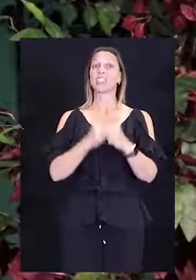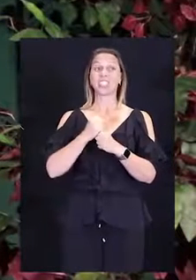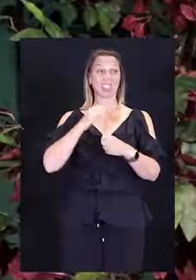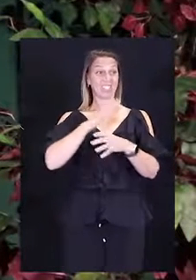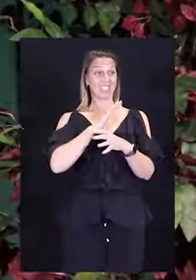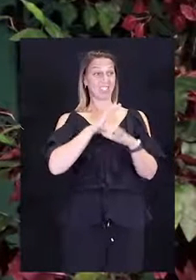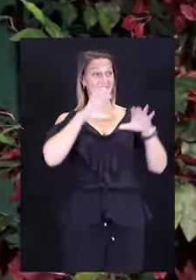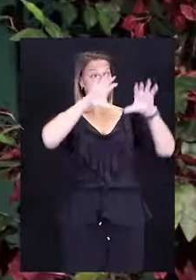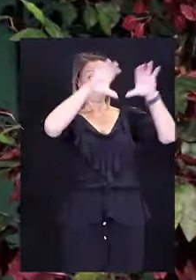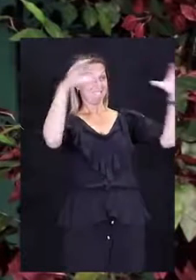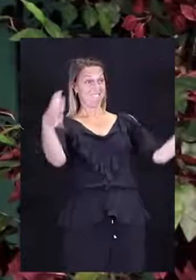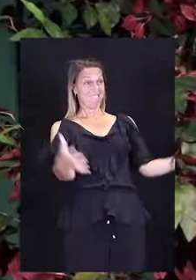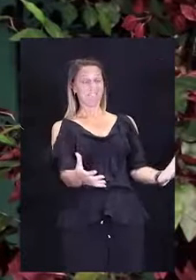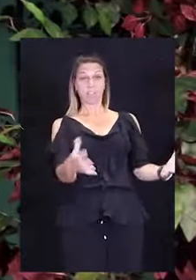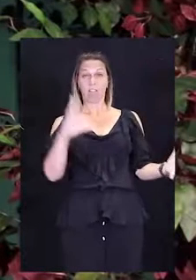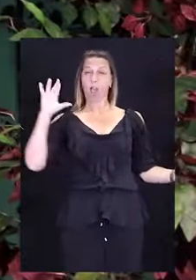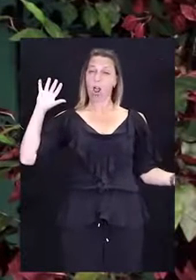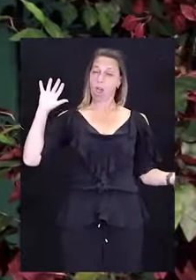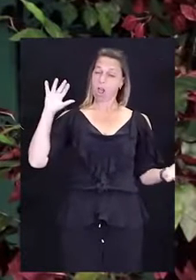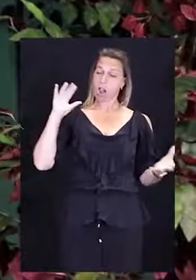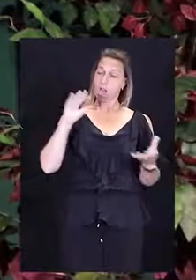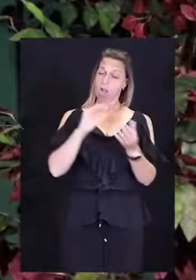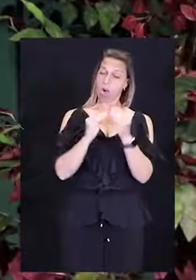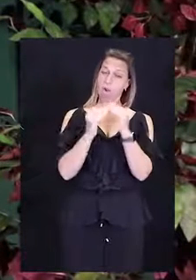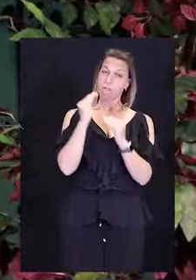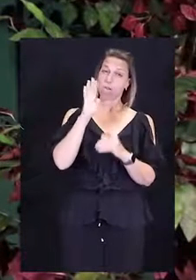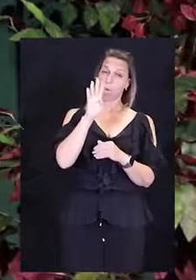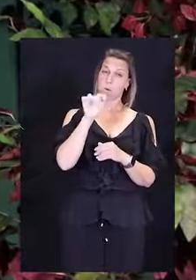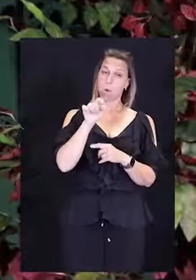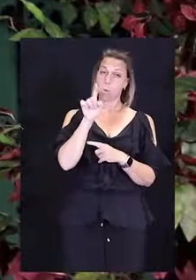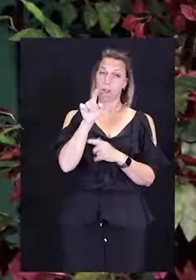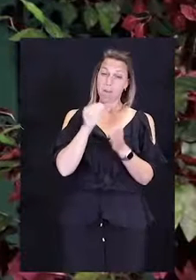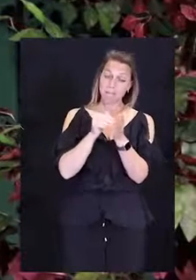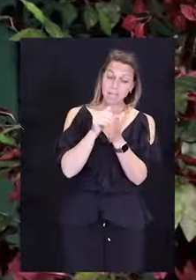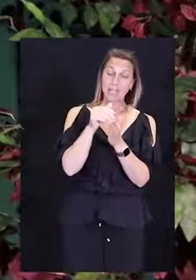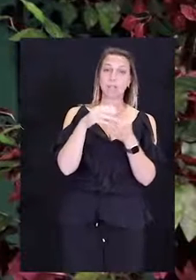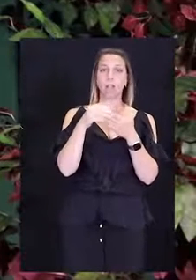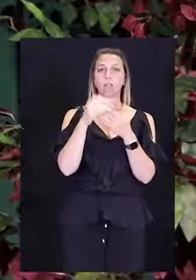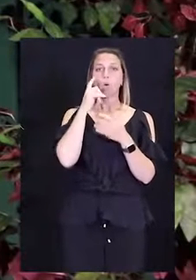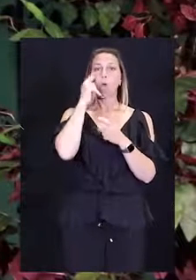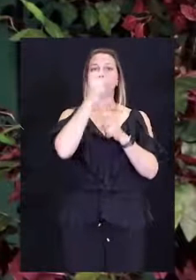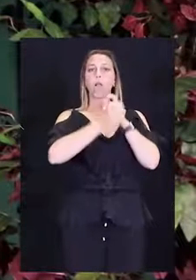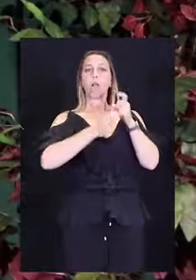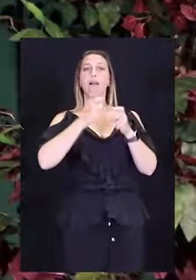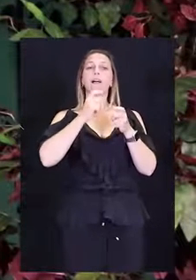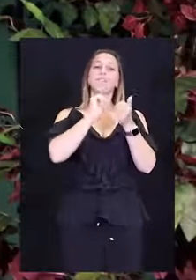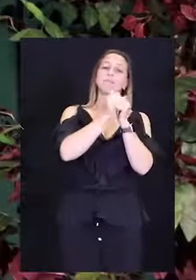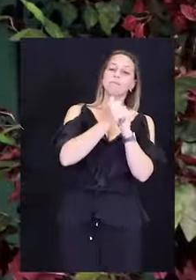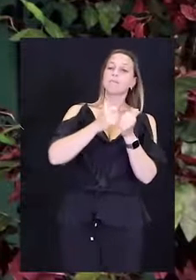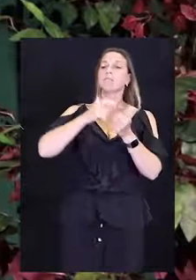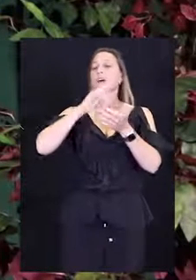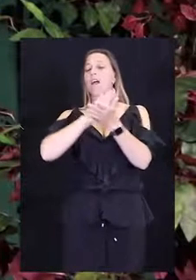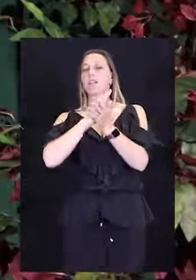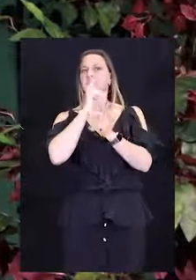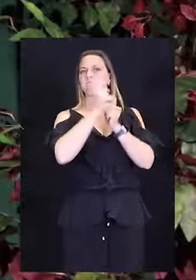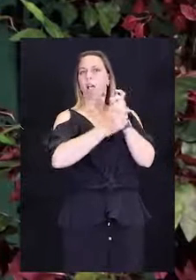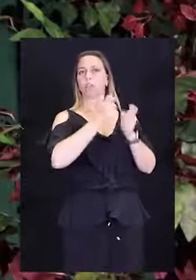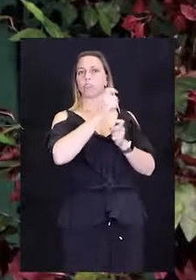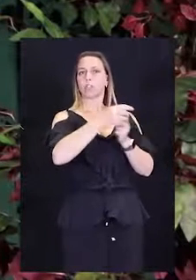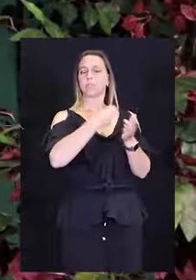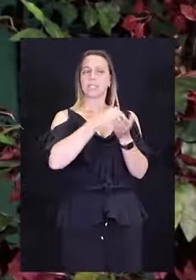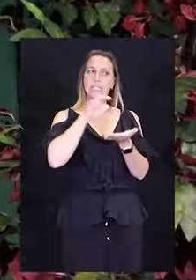this year's senior class has amassed over $4.1 million in academic and athletic scholarship